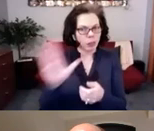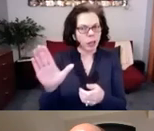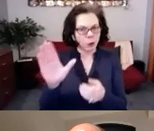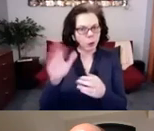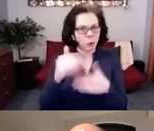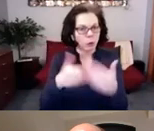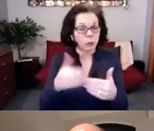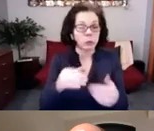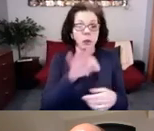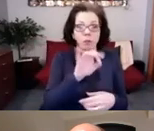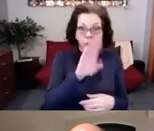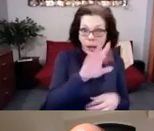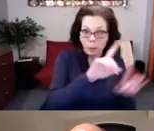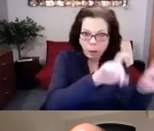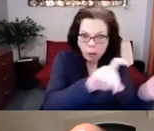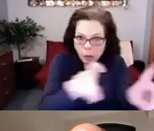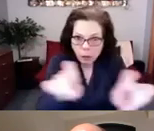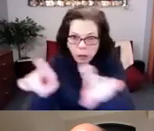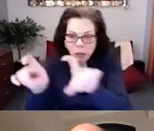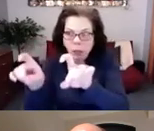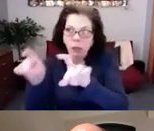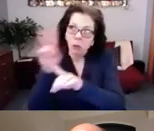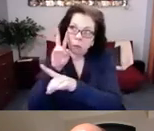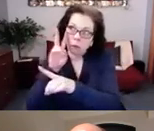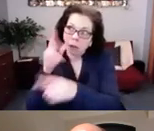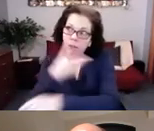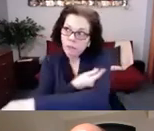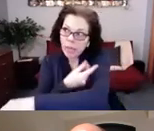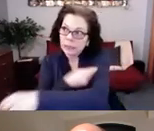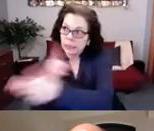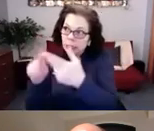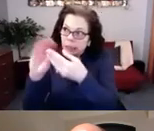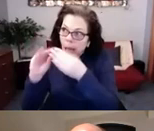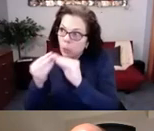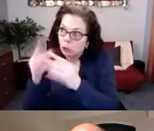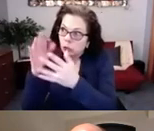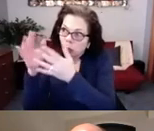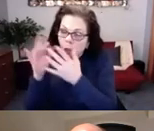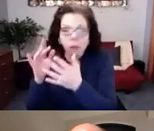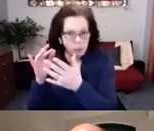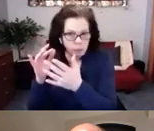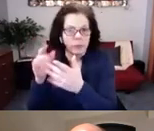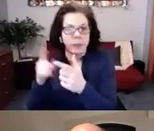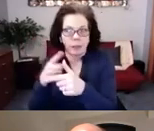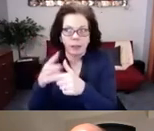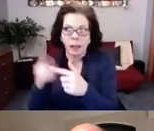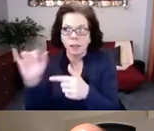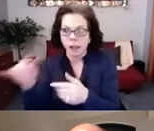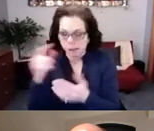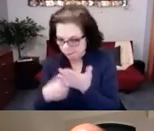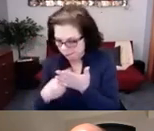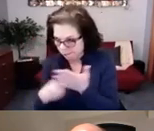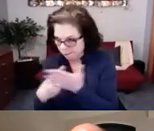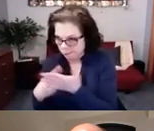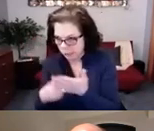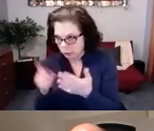February, we'll start surveying you based on the guidance and the rollout of the vaccine. That'll certainly influence and inform our